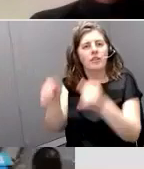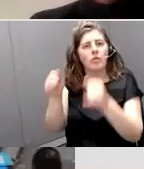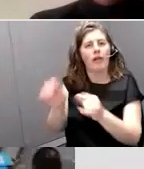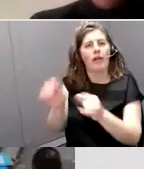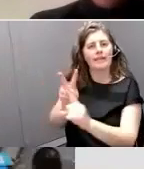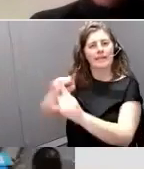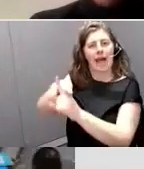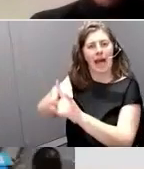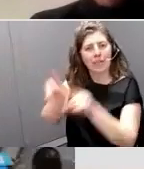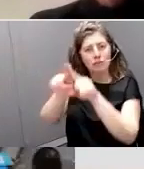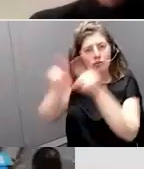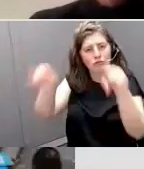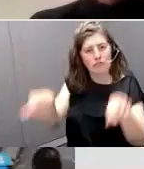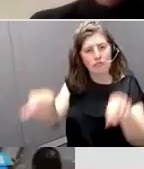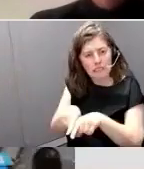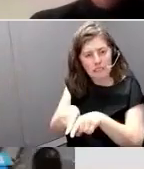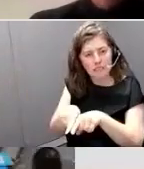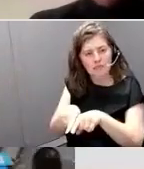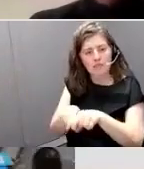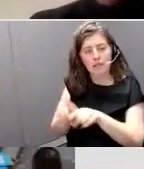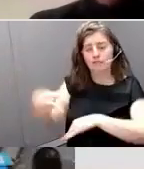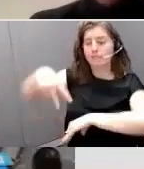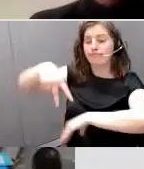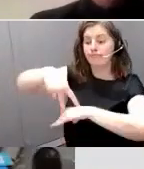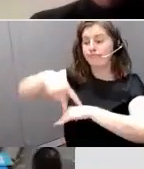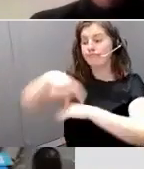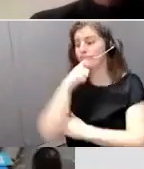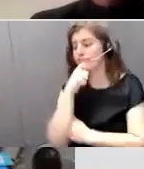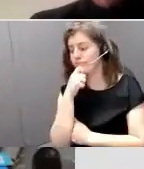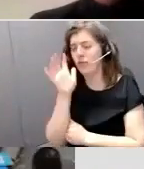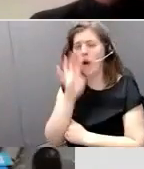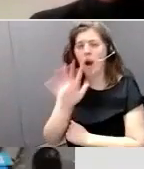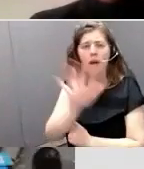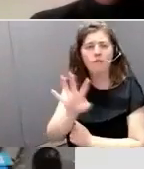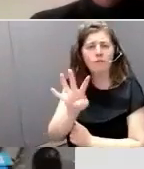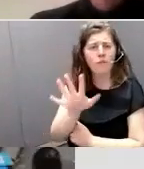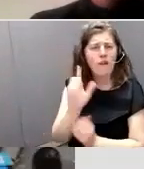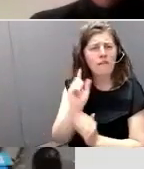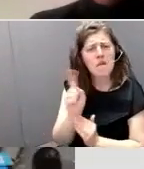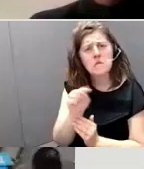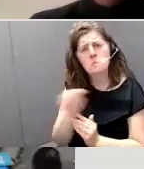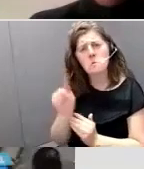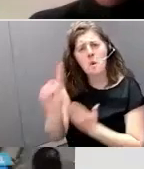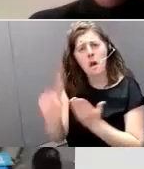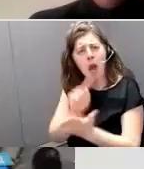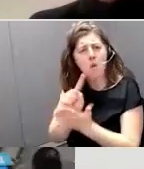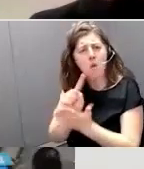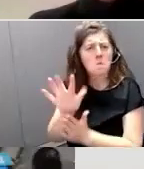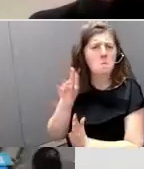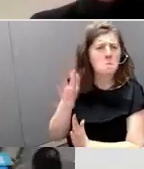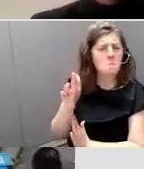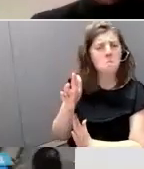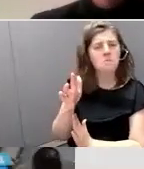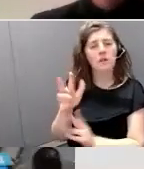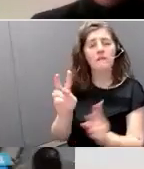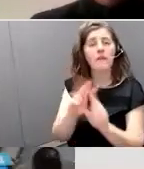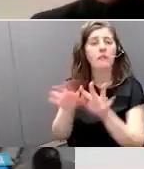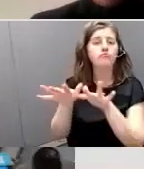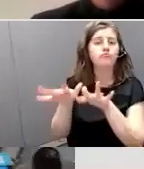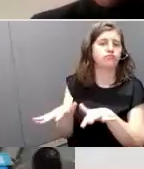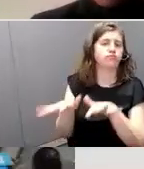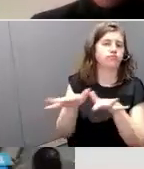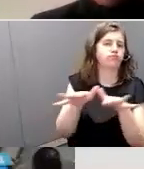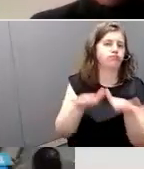assigned screens and stand there for about 45 minutes to an hour. And it's very laid back.